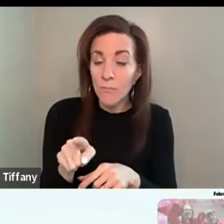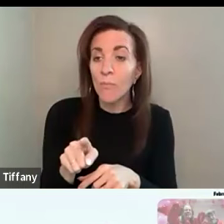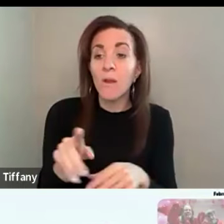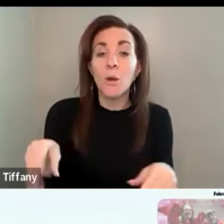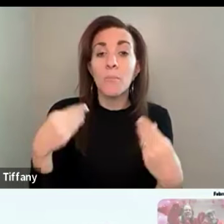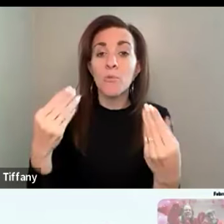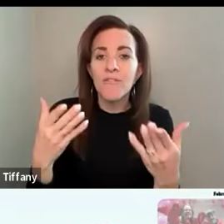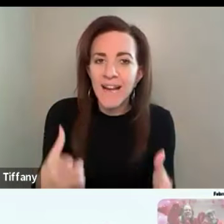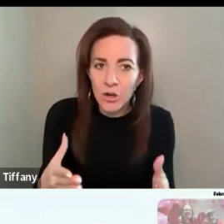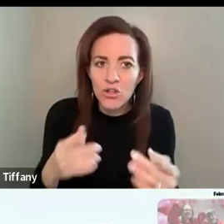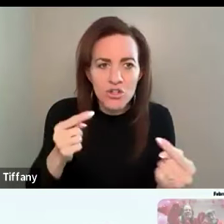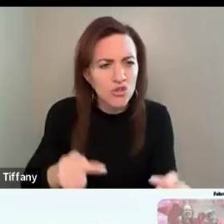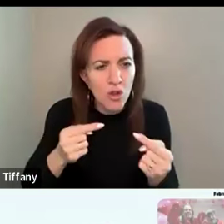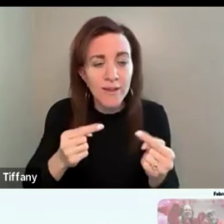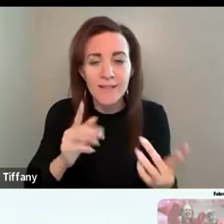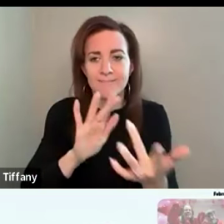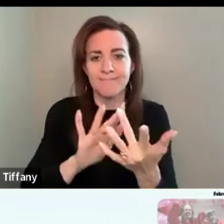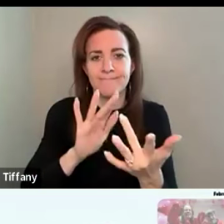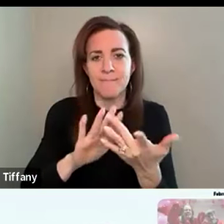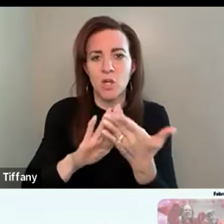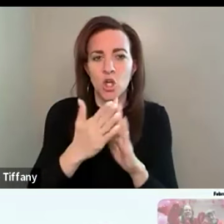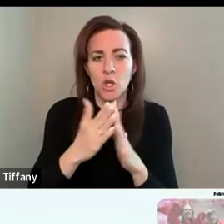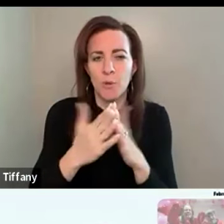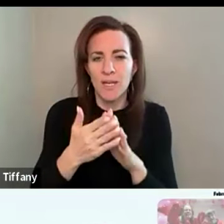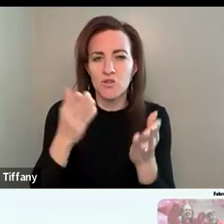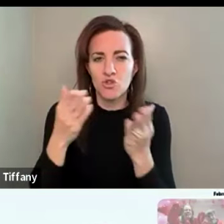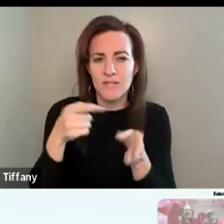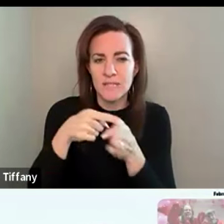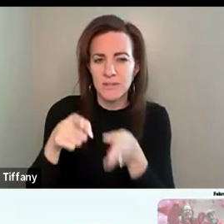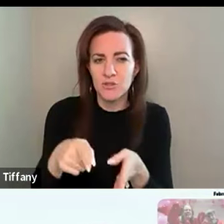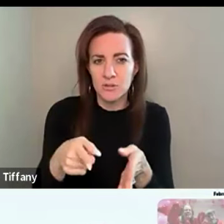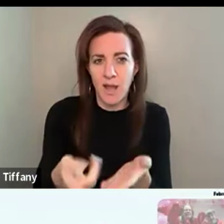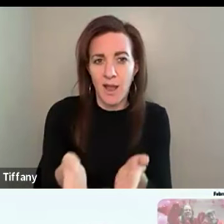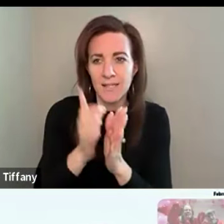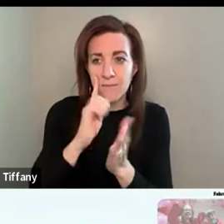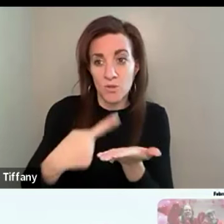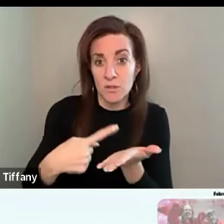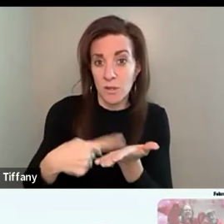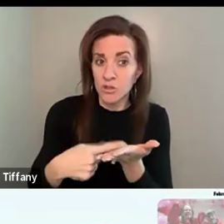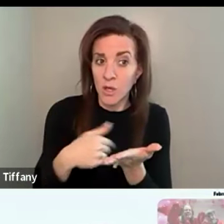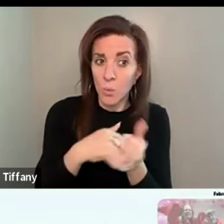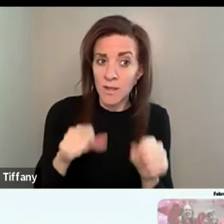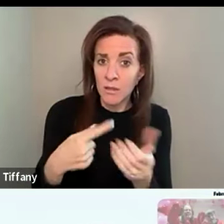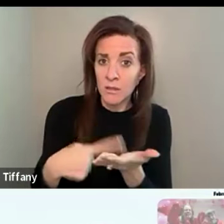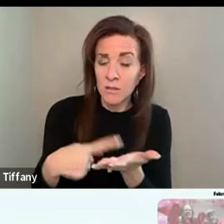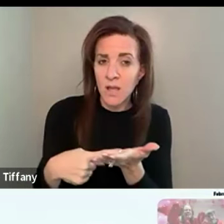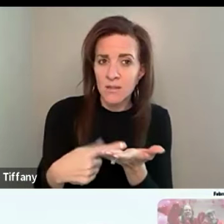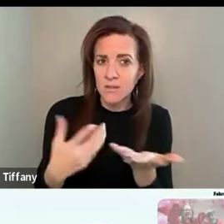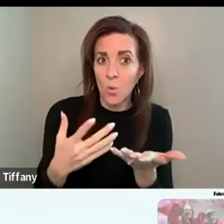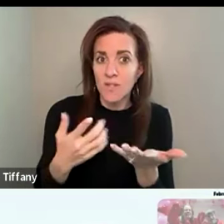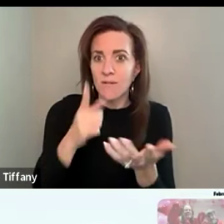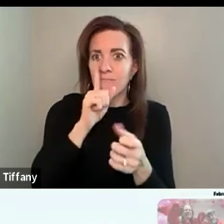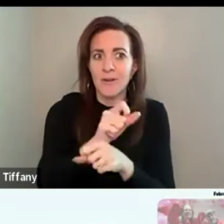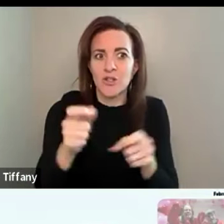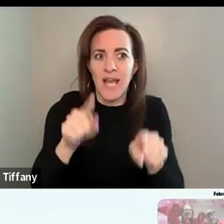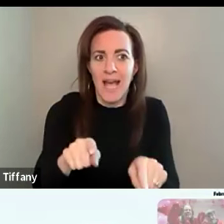providers that are having any struggles with this. Reach out to your community services specialist, ask for a discussion with them, and we can have one about kind of what the reality is to